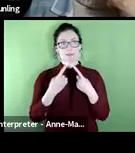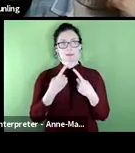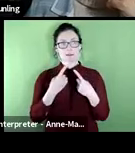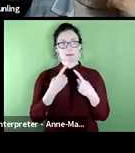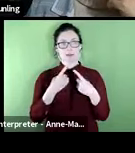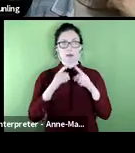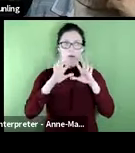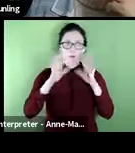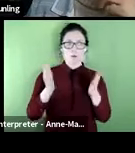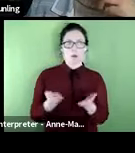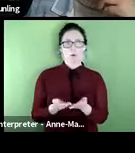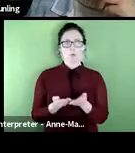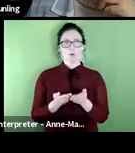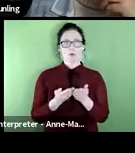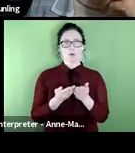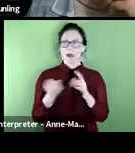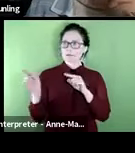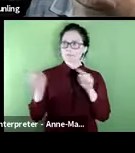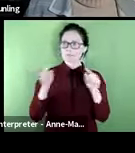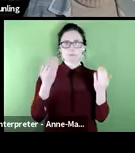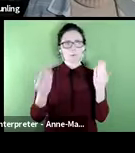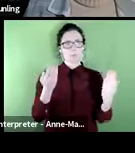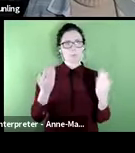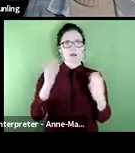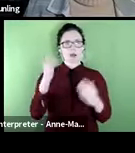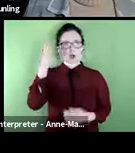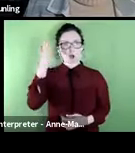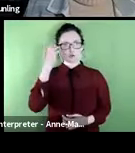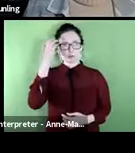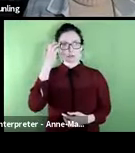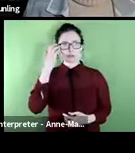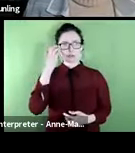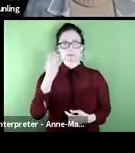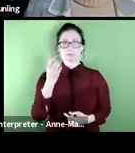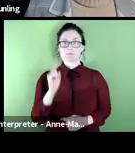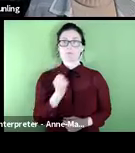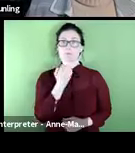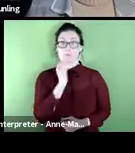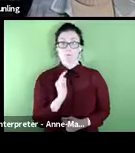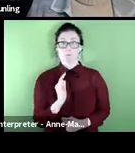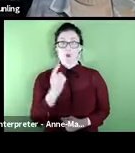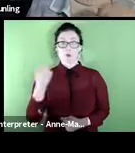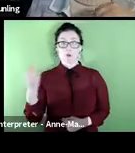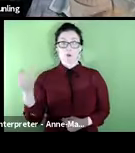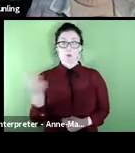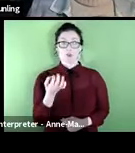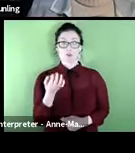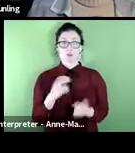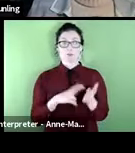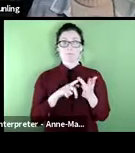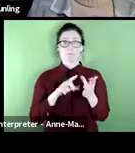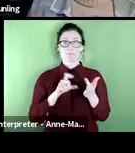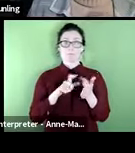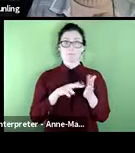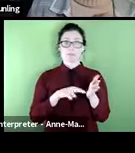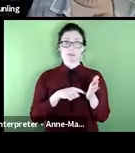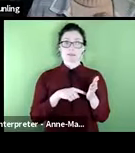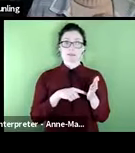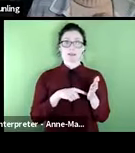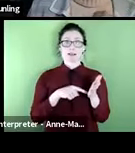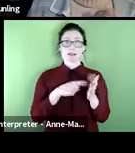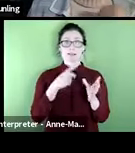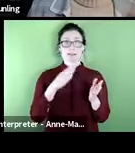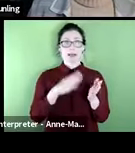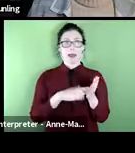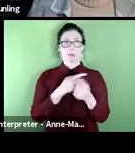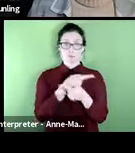both globally and between countries. And so firstly, the question from Vincent Tam to Professor Shin, but also to